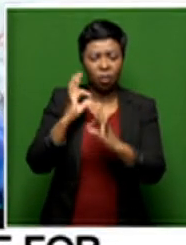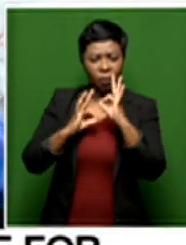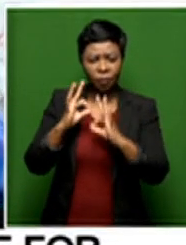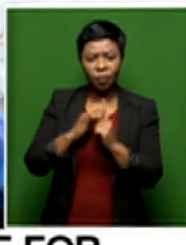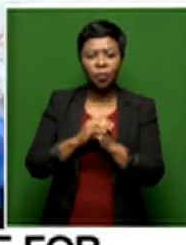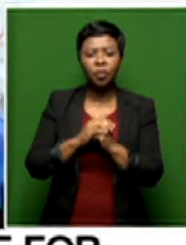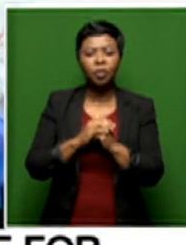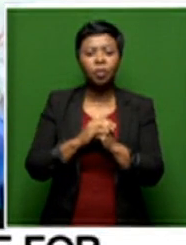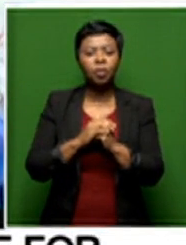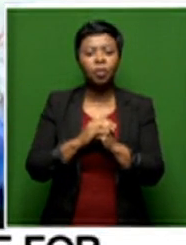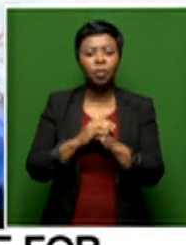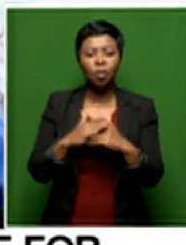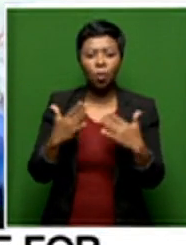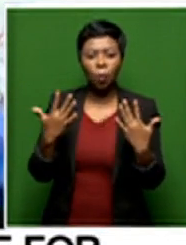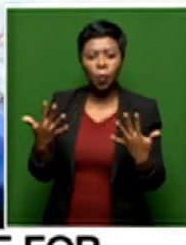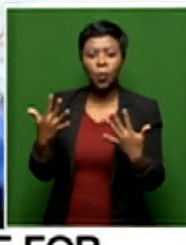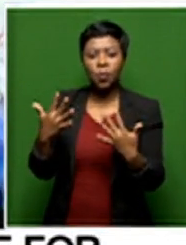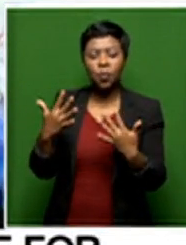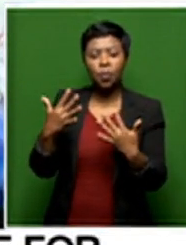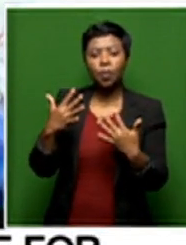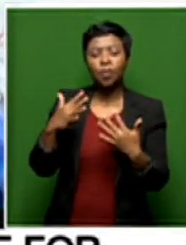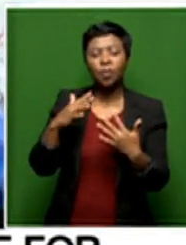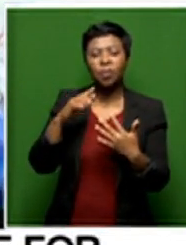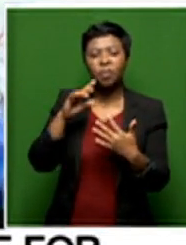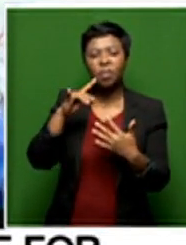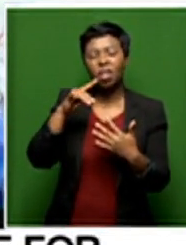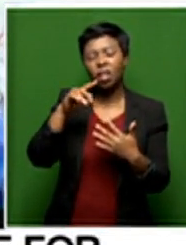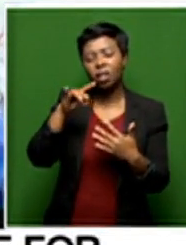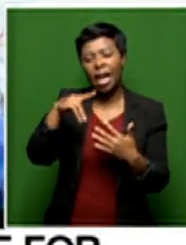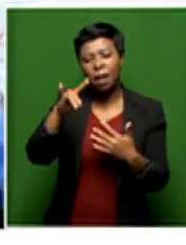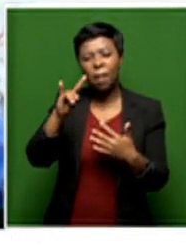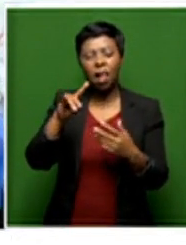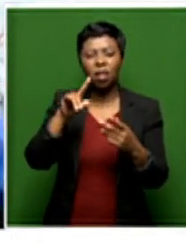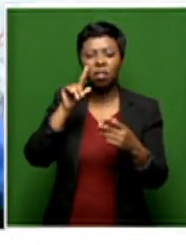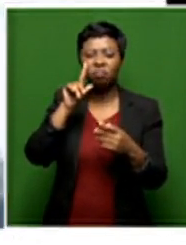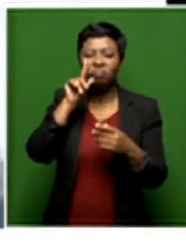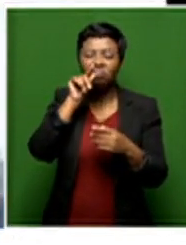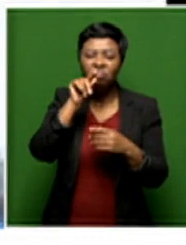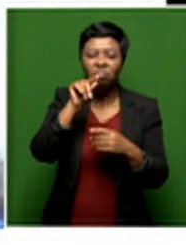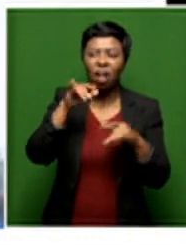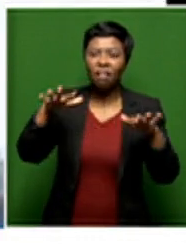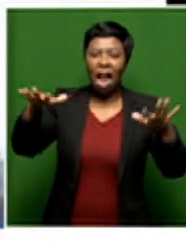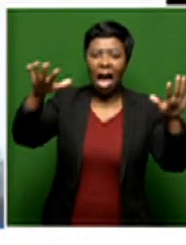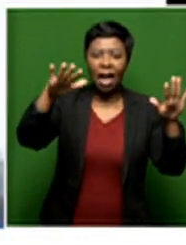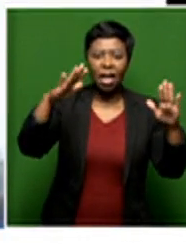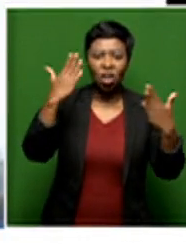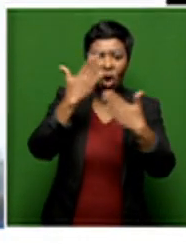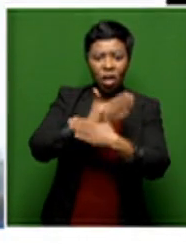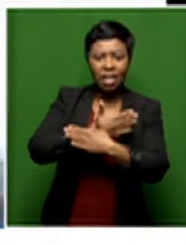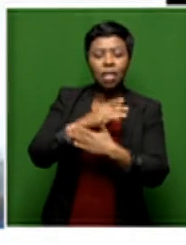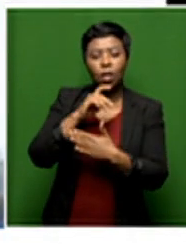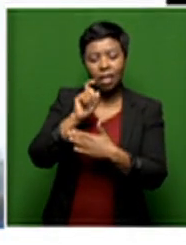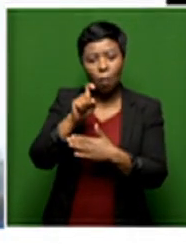Absolutely. So if pollinators that are flying at night, and they're excellent navigators at night, just using the moon and